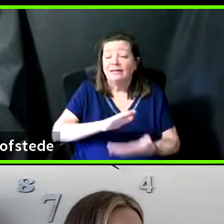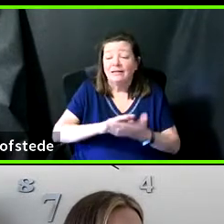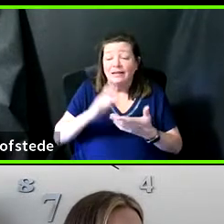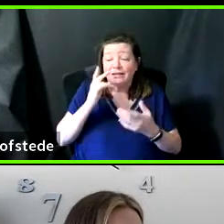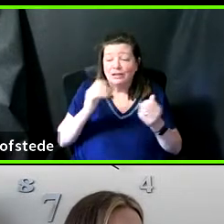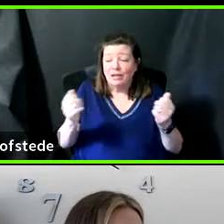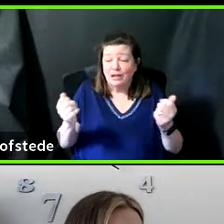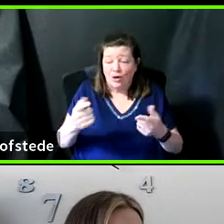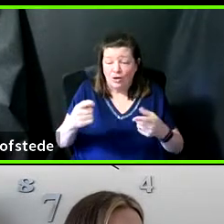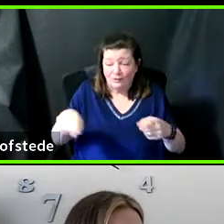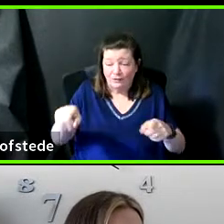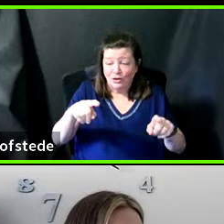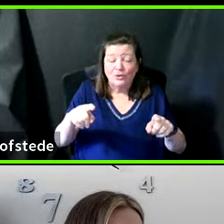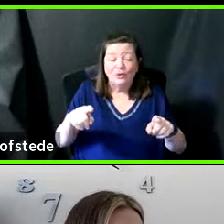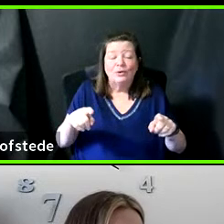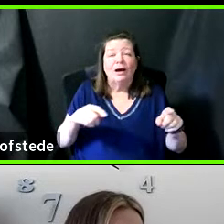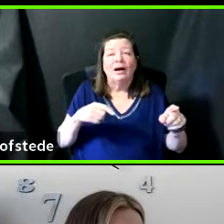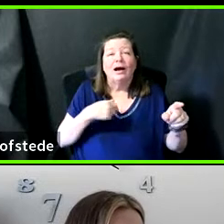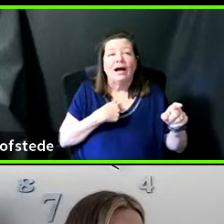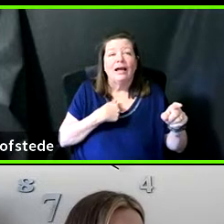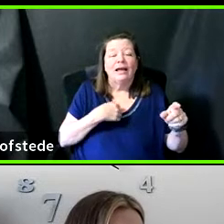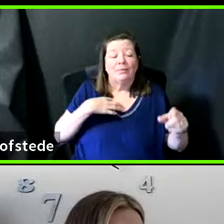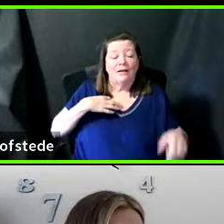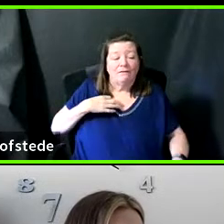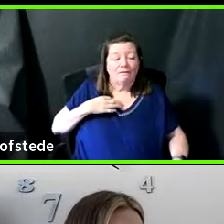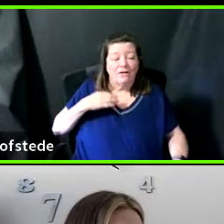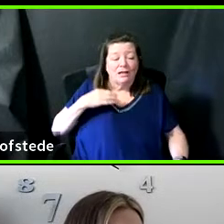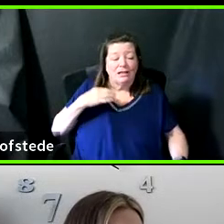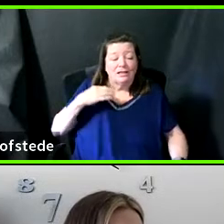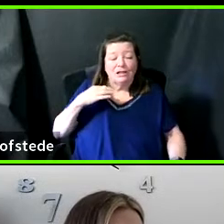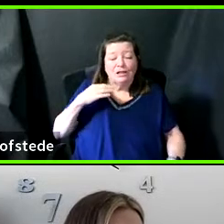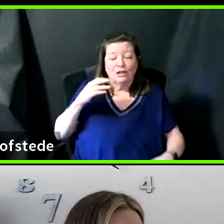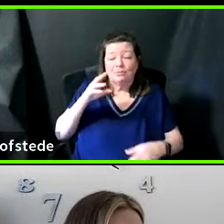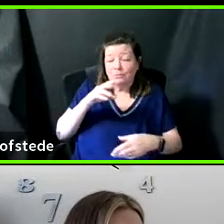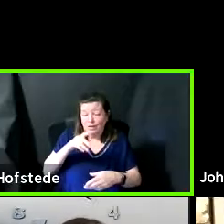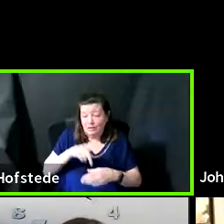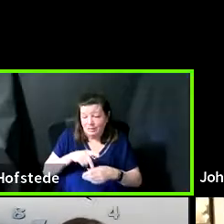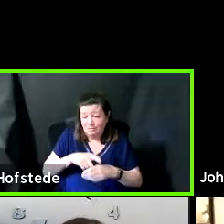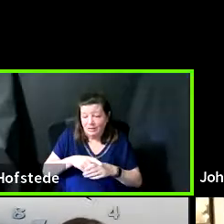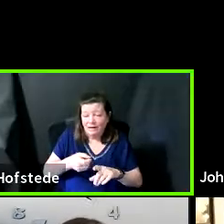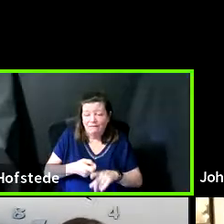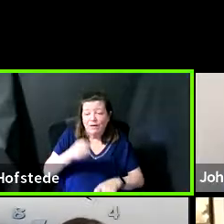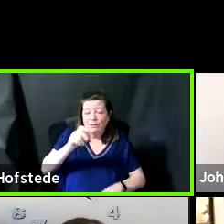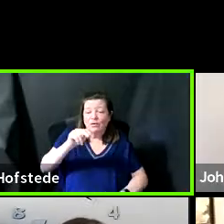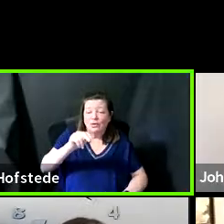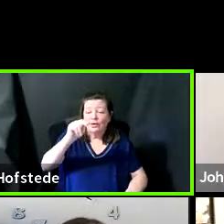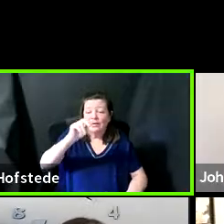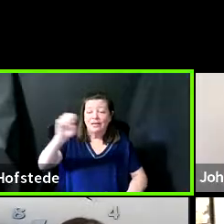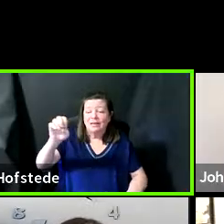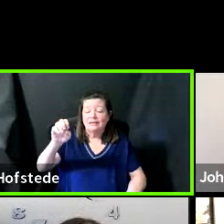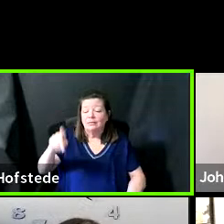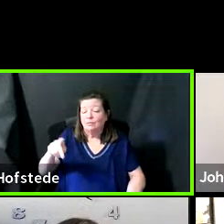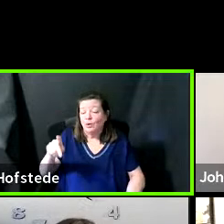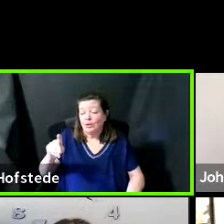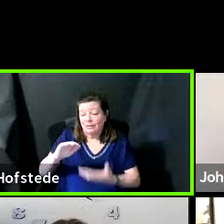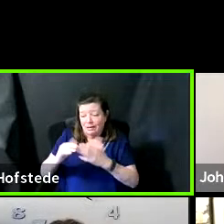everyone. I am a volunteer participant from the Northeast Portland